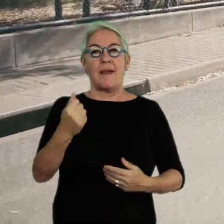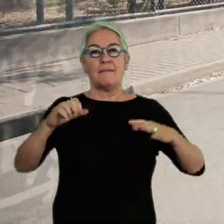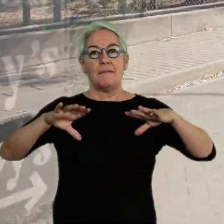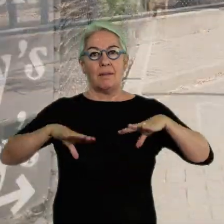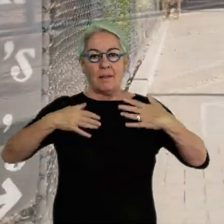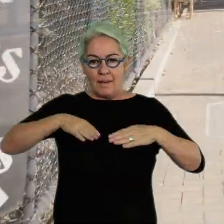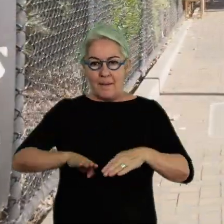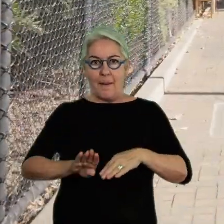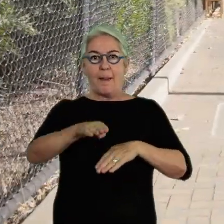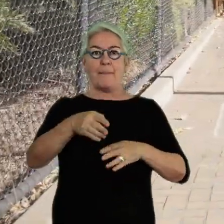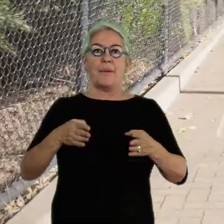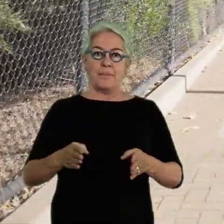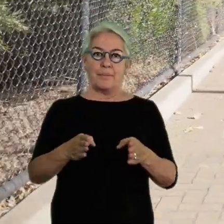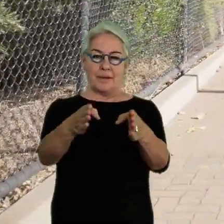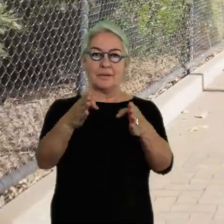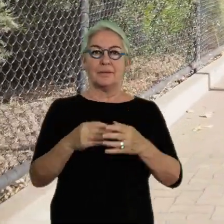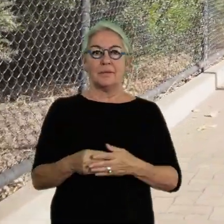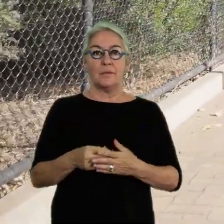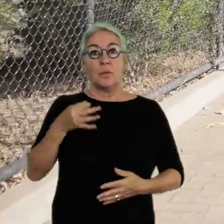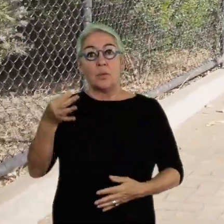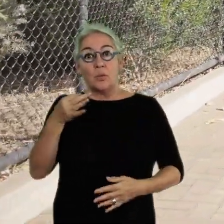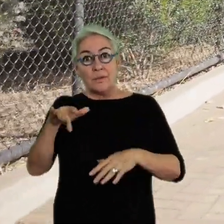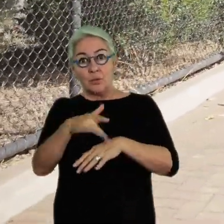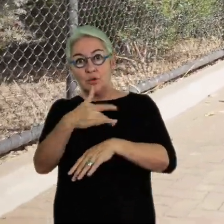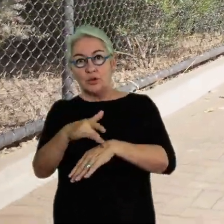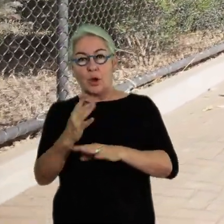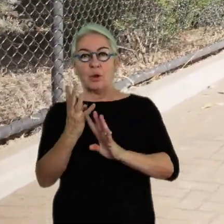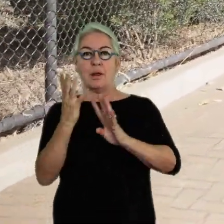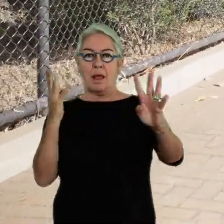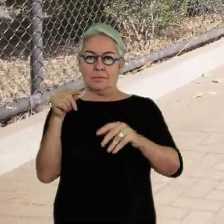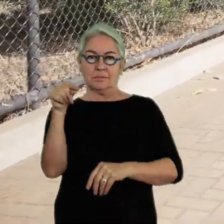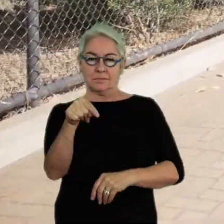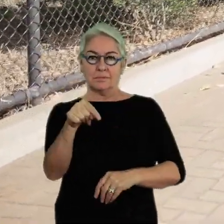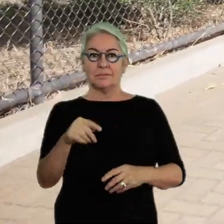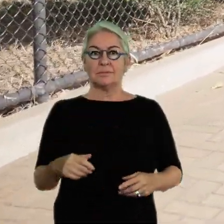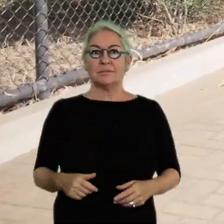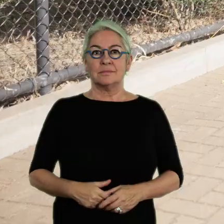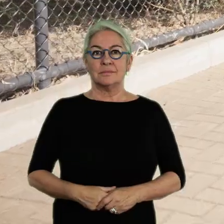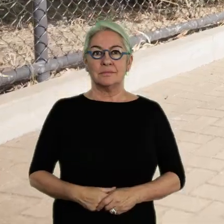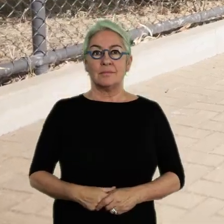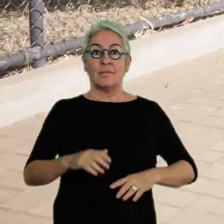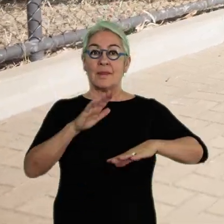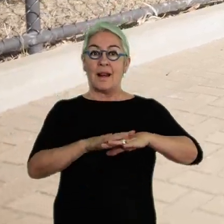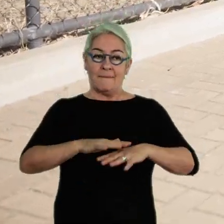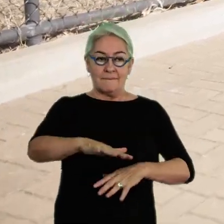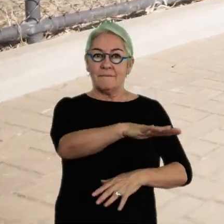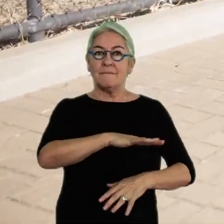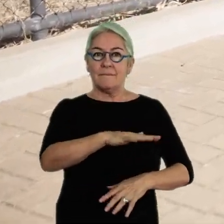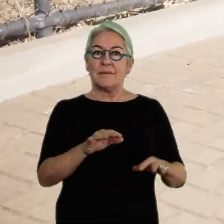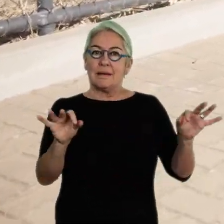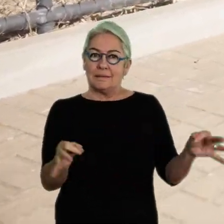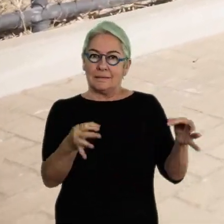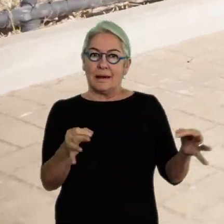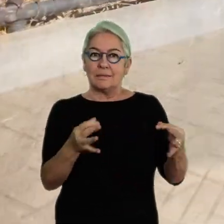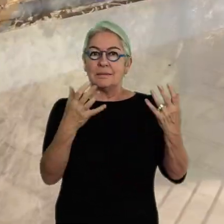There is a curb cut up to the path. Audiences line up down this pathway before shows. In the garden to the left is a tree which